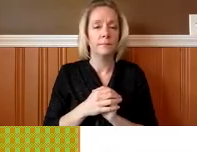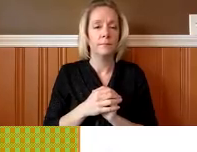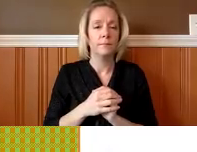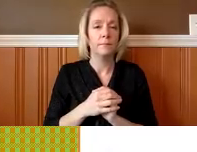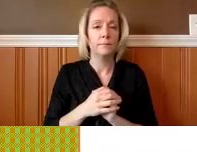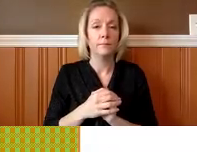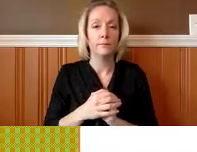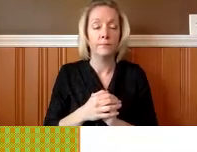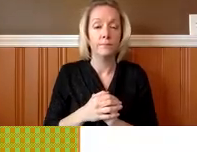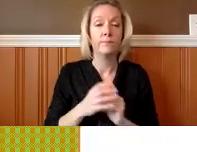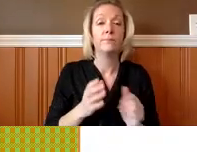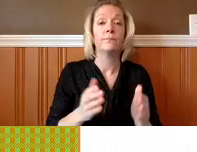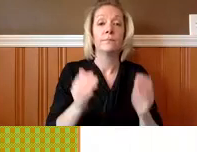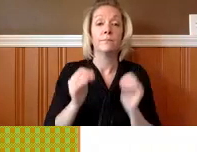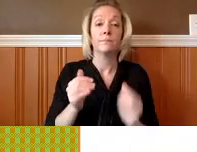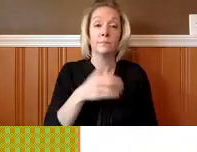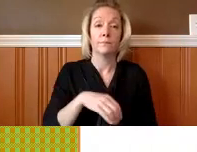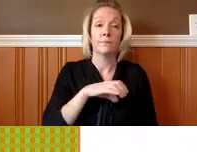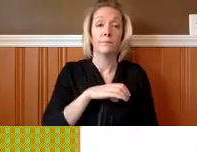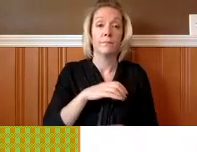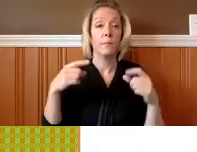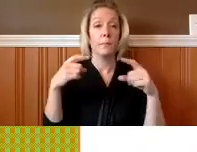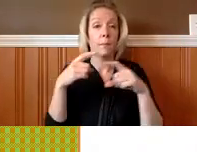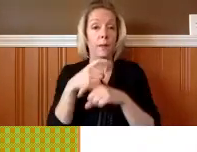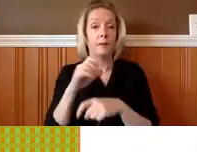And then we're going to move on to the complexity of array.